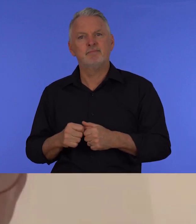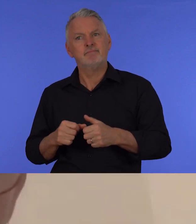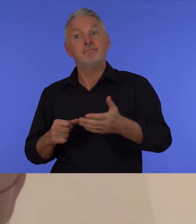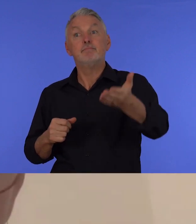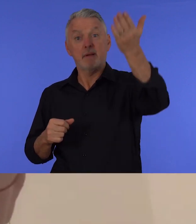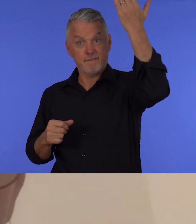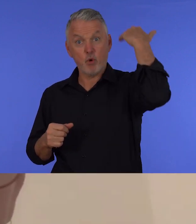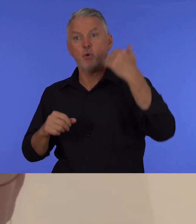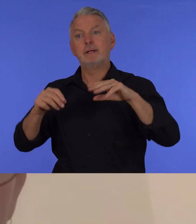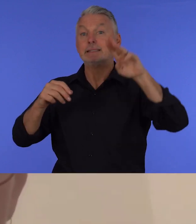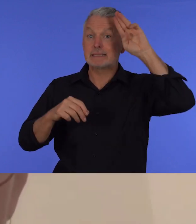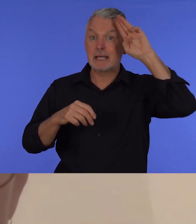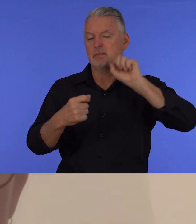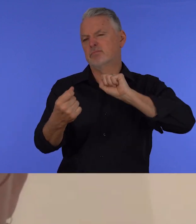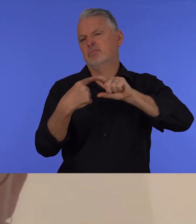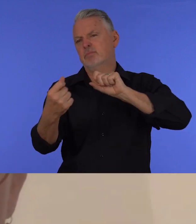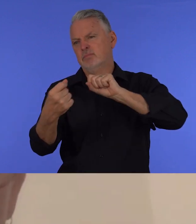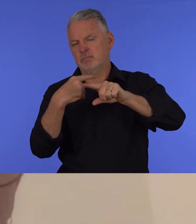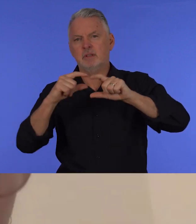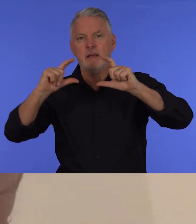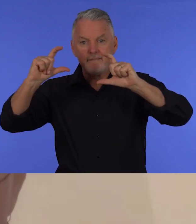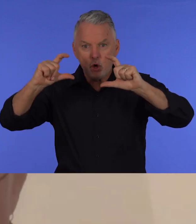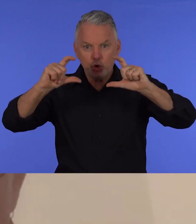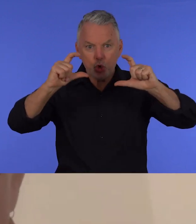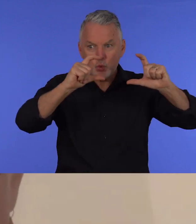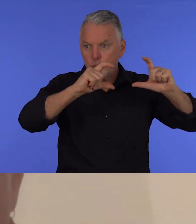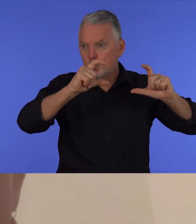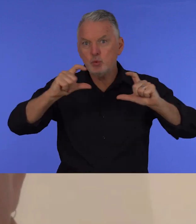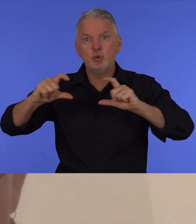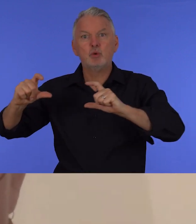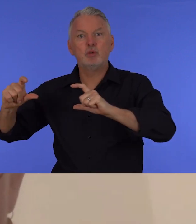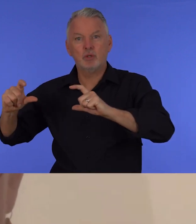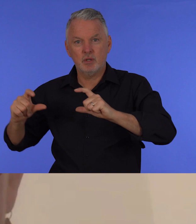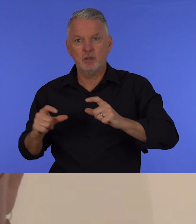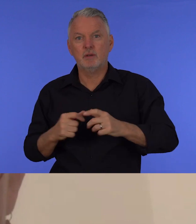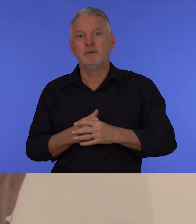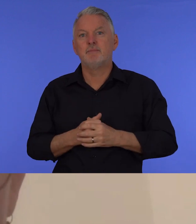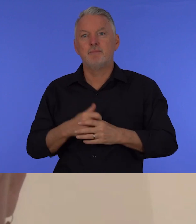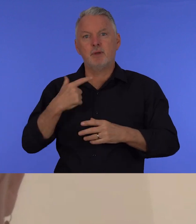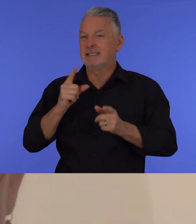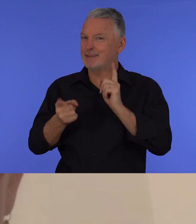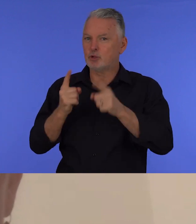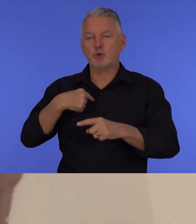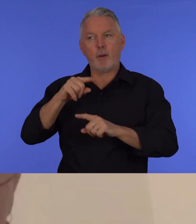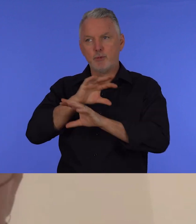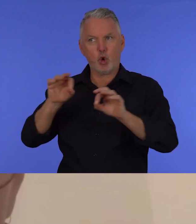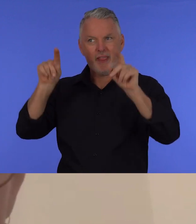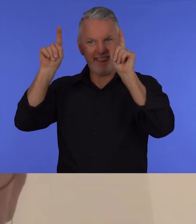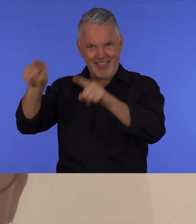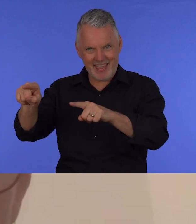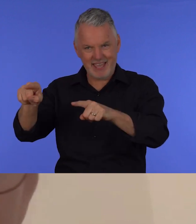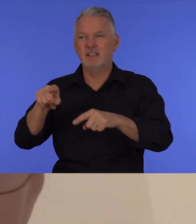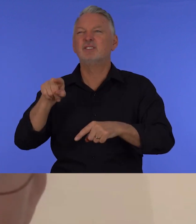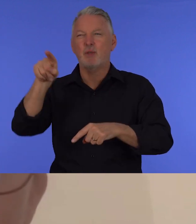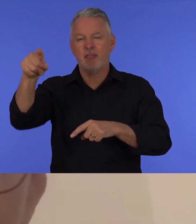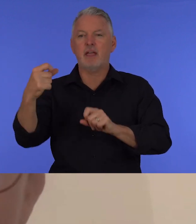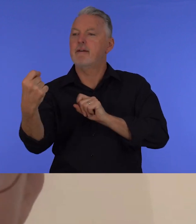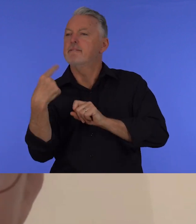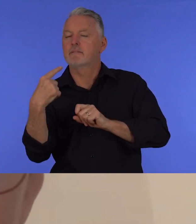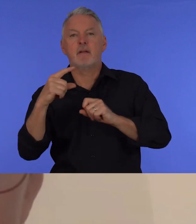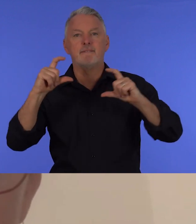ideas. So that's been really good. And they used to send through photos at the event if I because I wasn't often